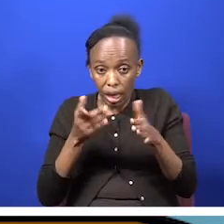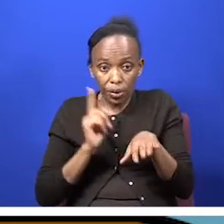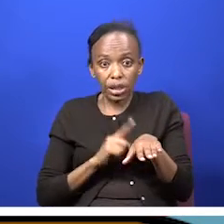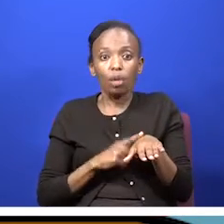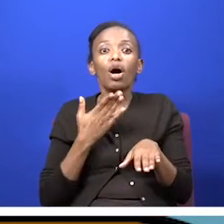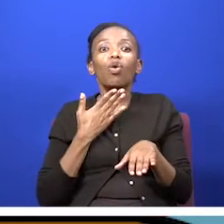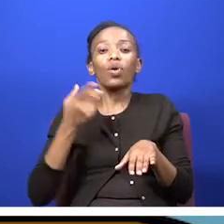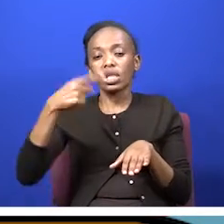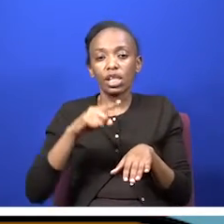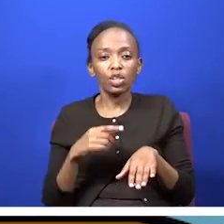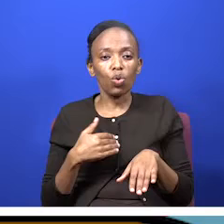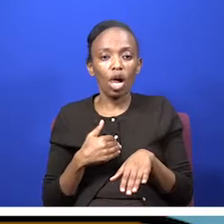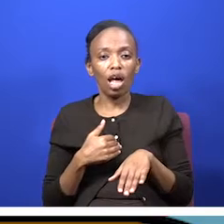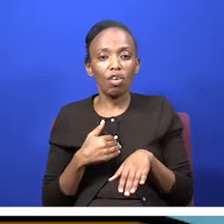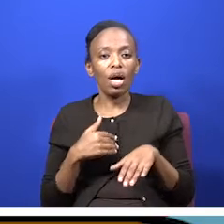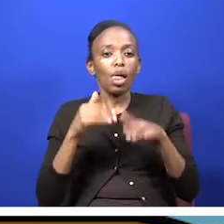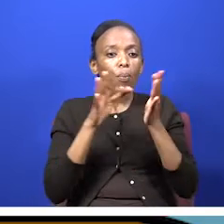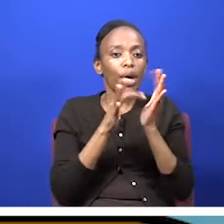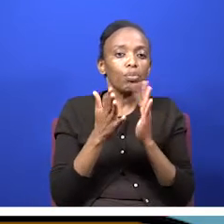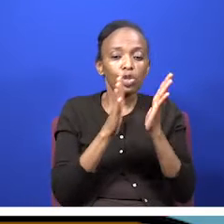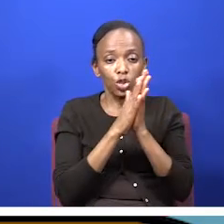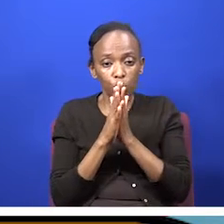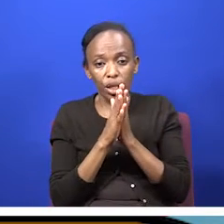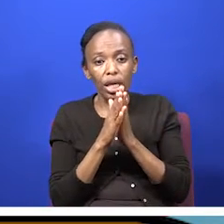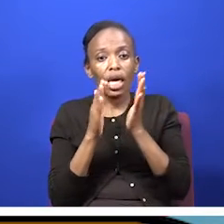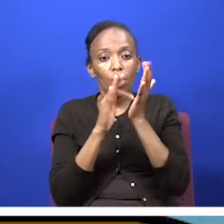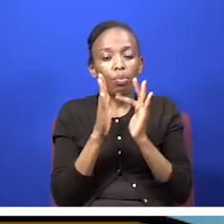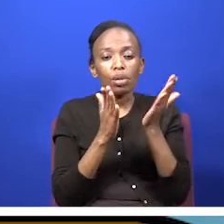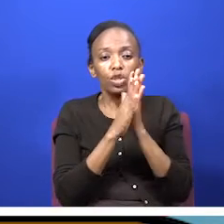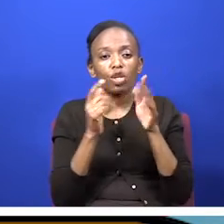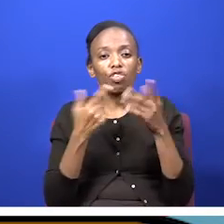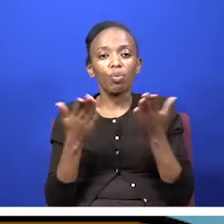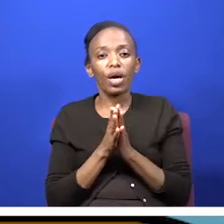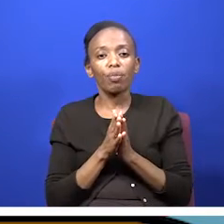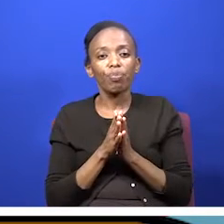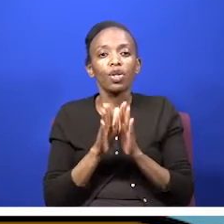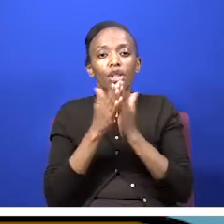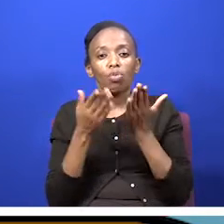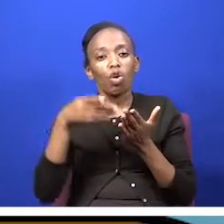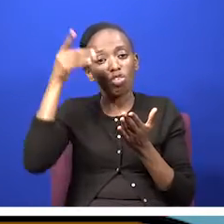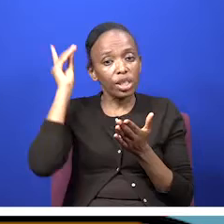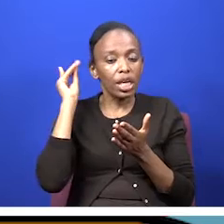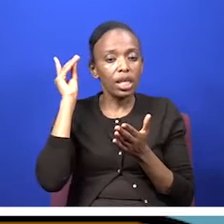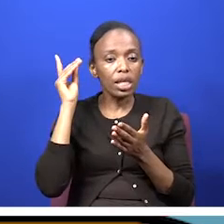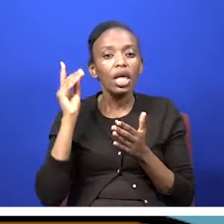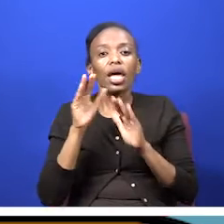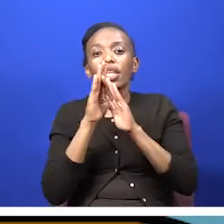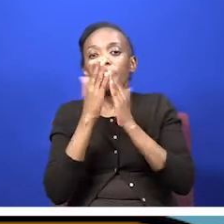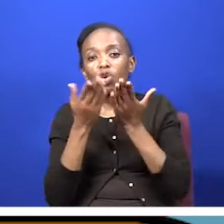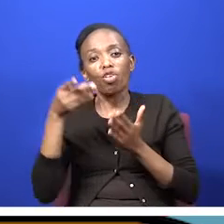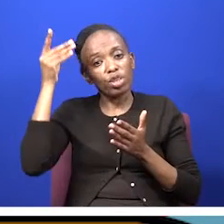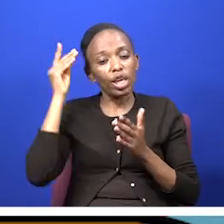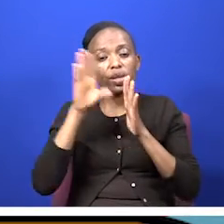at this point, I want us to read a Bible story. And our Bible story is from the book of Daniel.